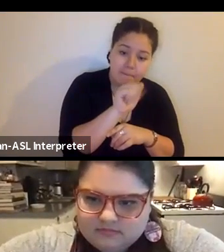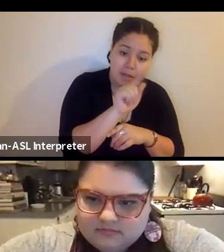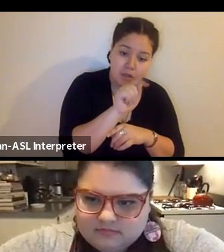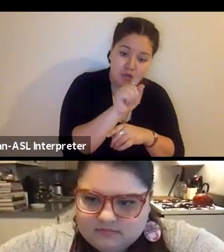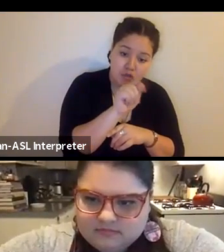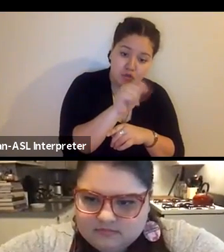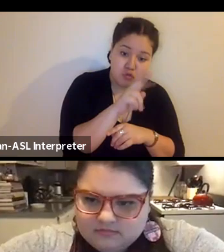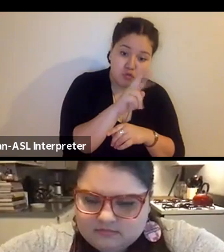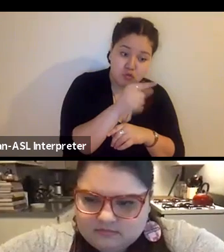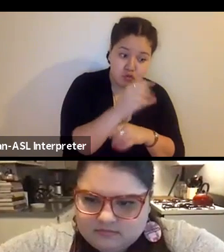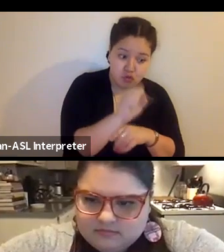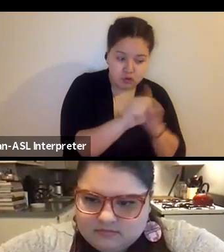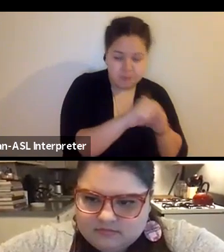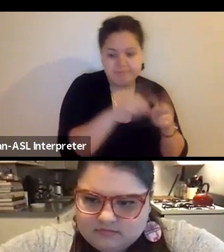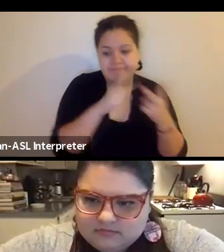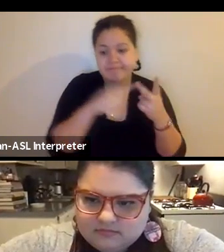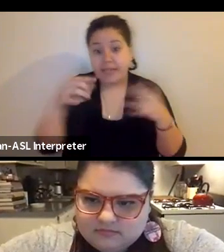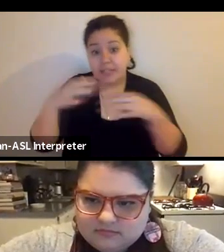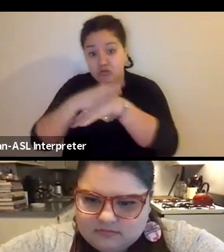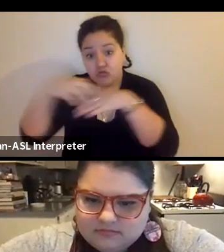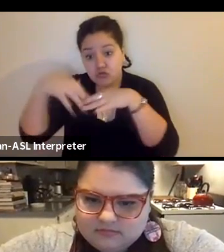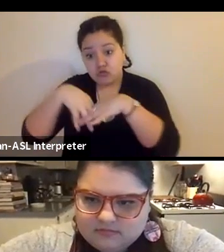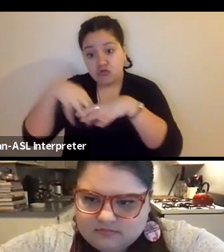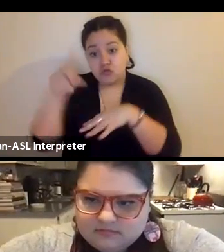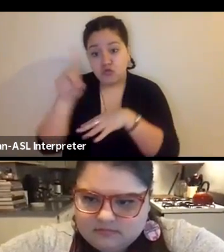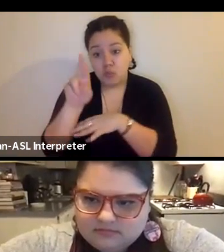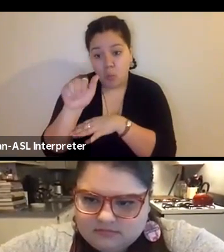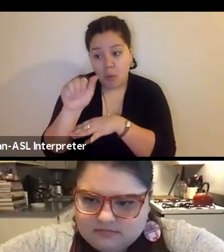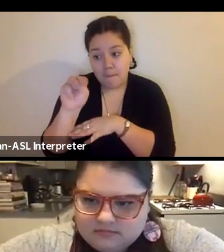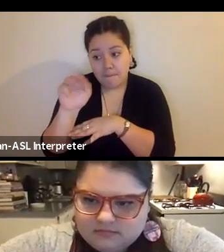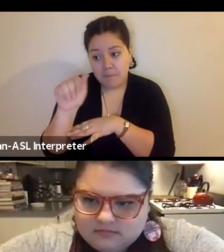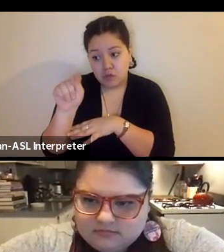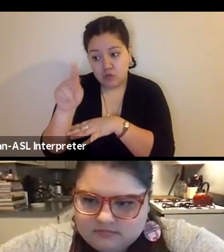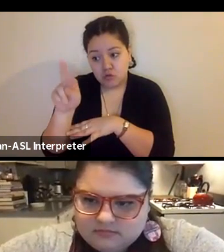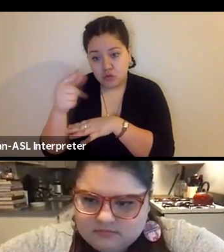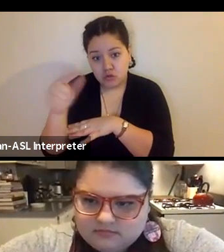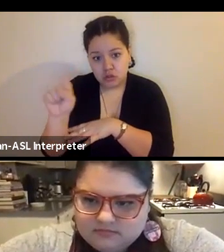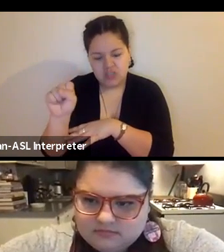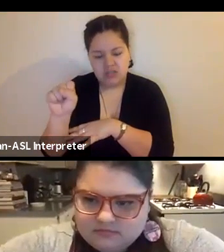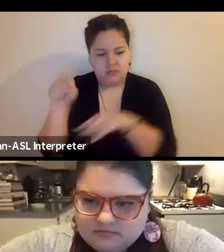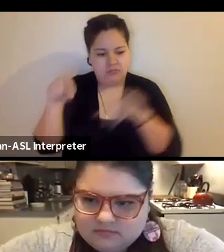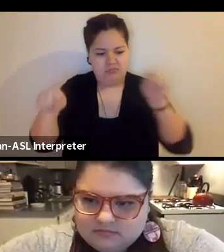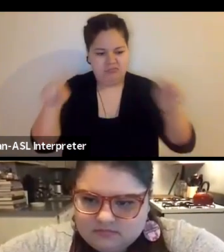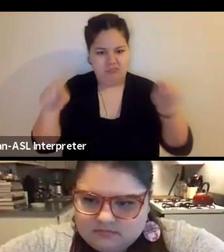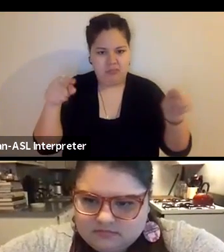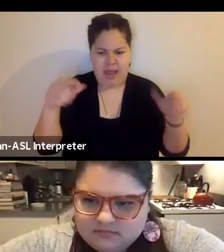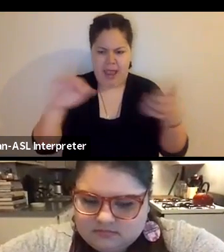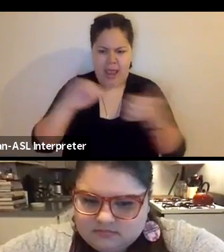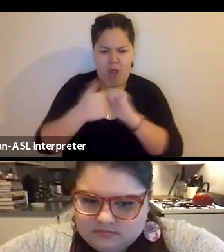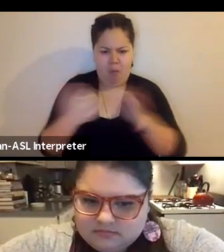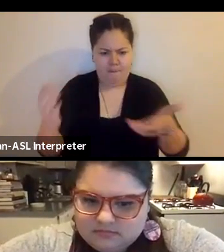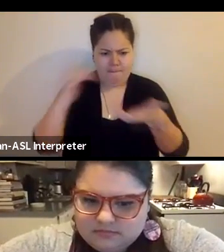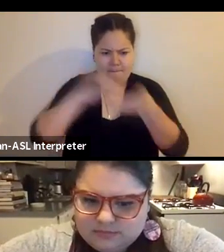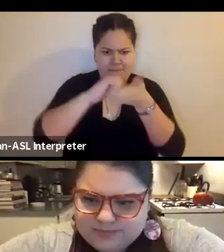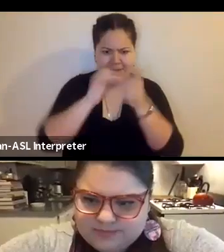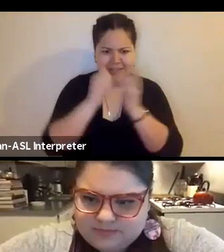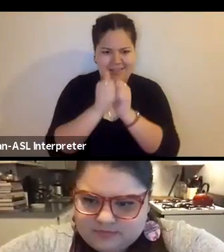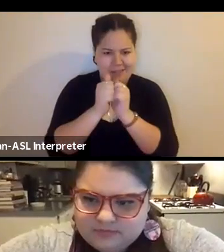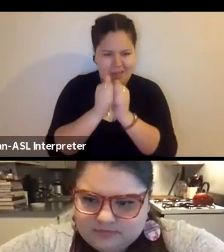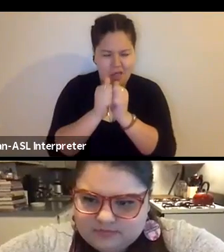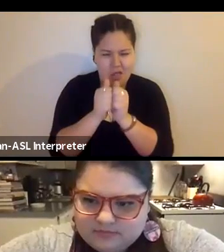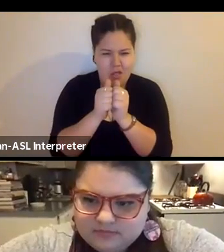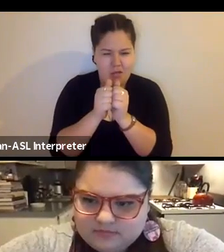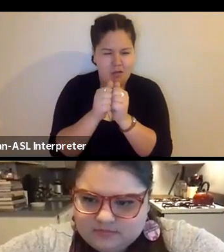and talking about, I mean, we said it at the beginning, the language that we kind of developed from those discussions, that we're